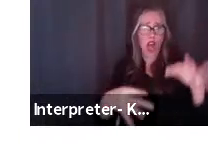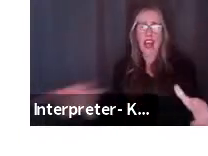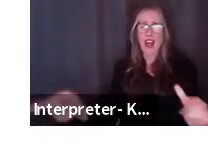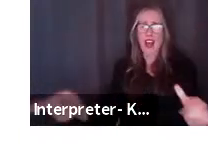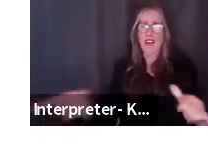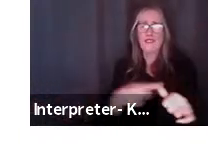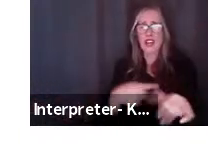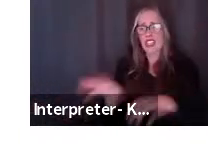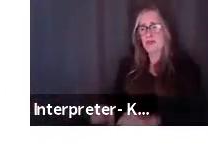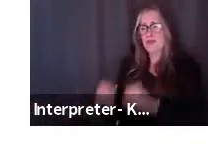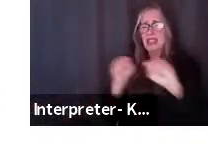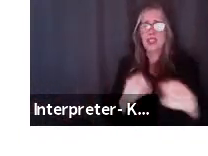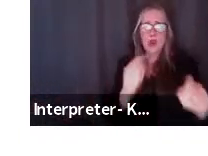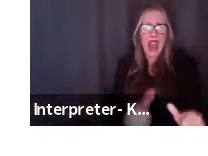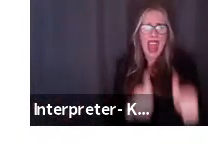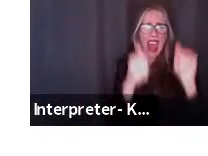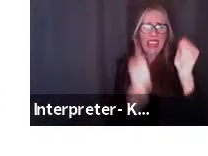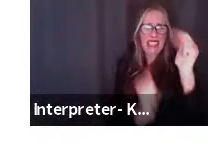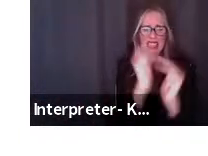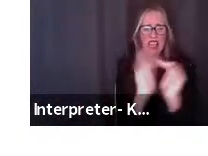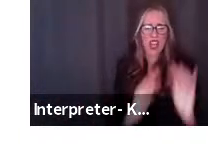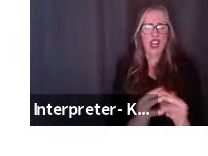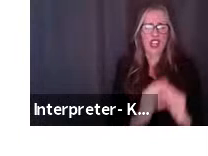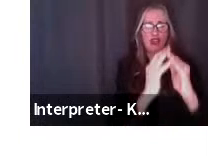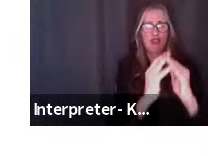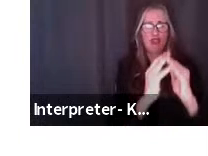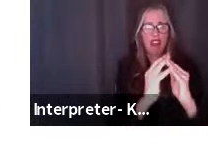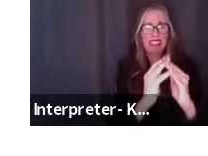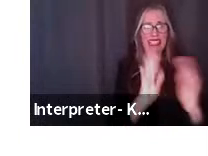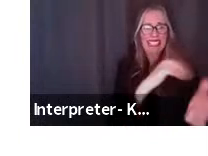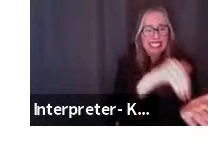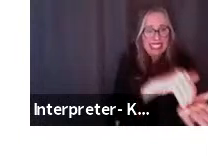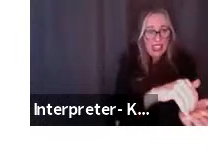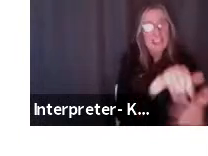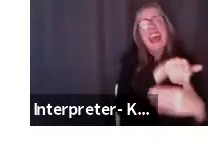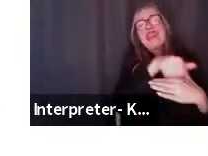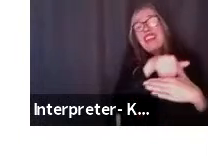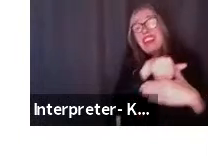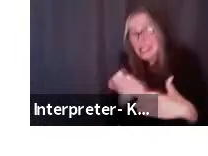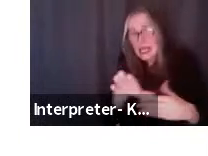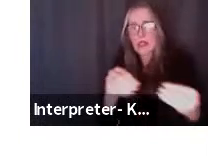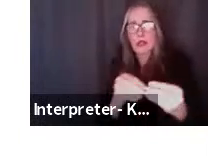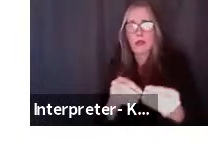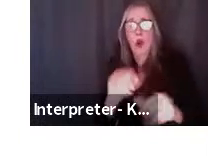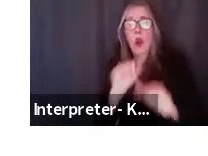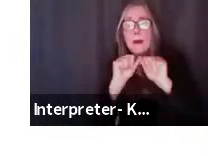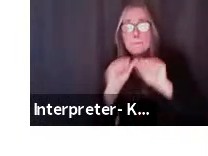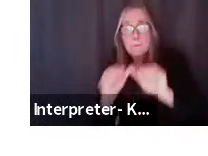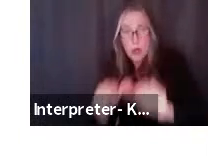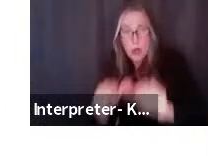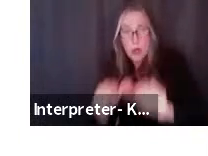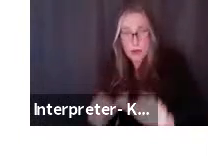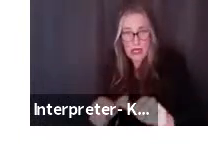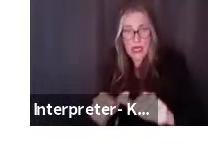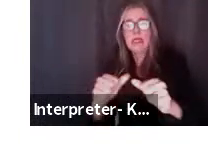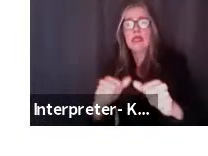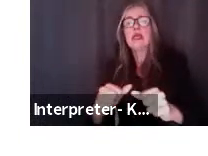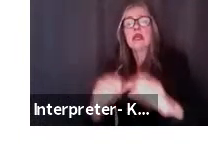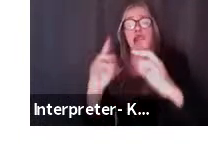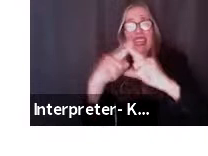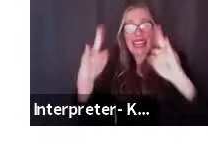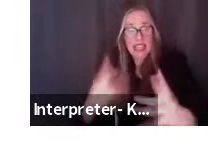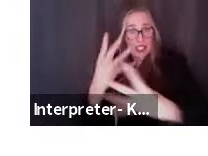constructed assembly centers before being sent to more permanent concentration camps where they were incarcerated for most of the remainder of the